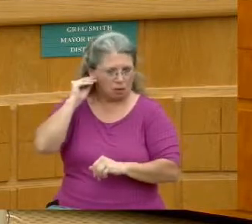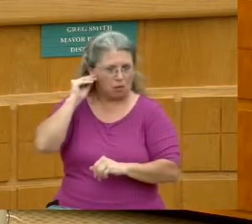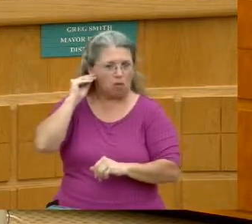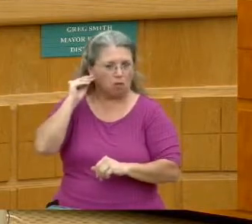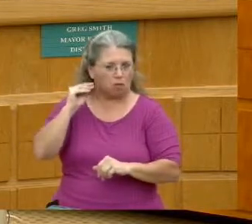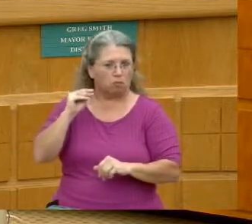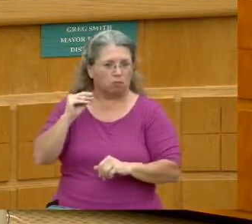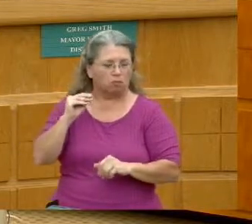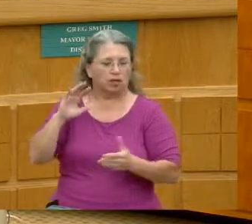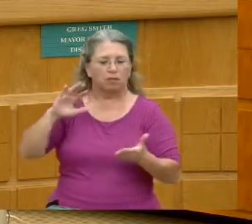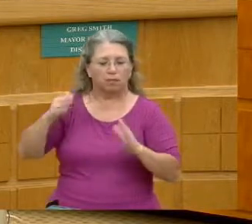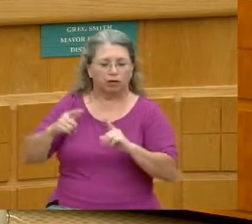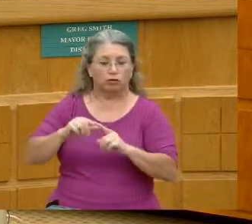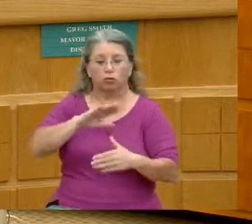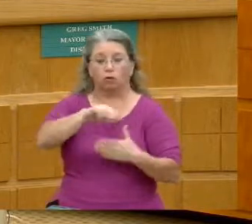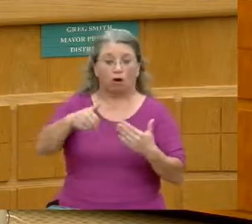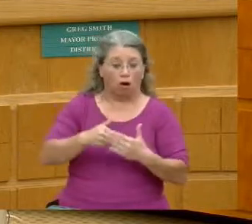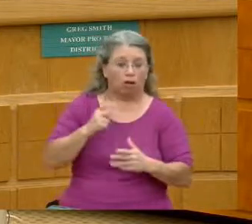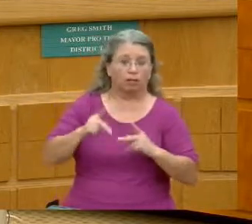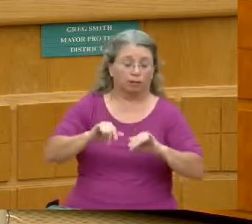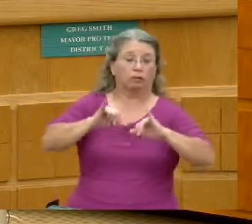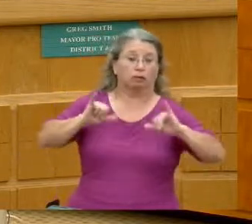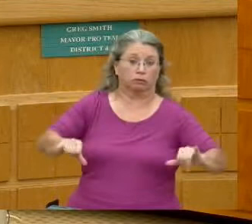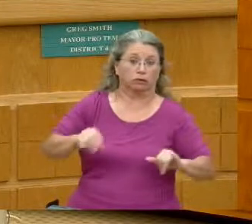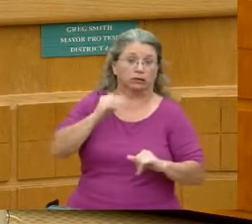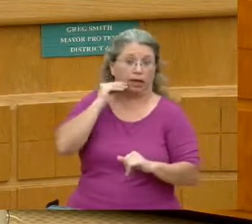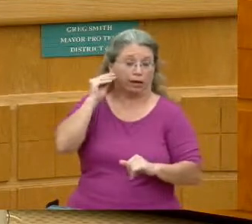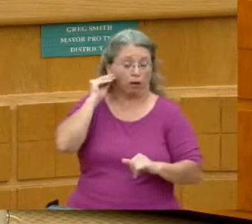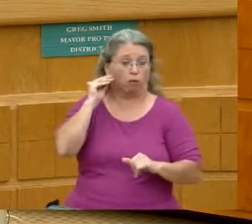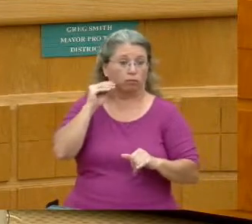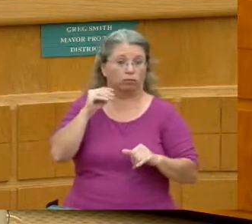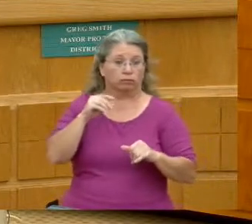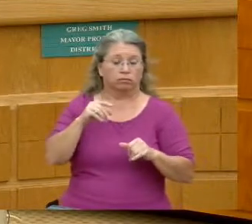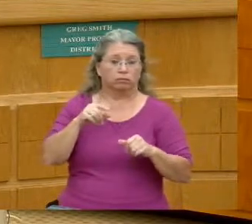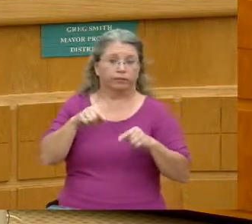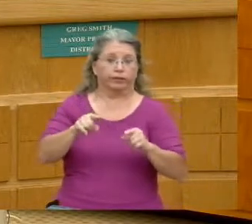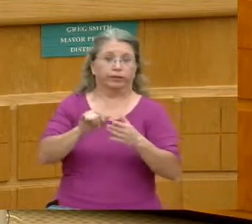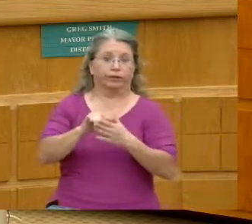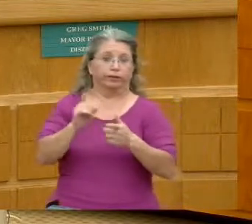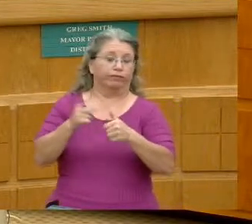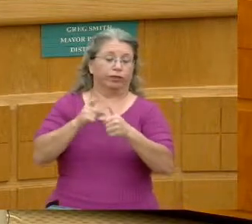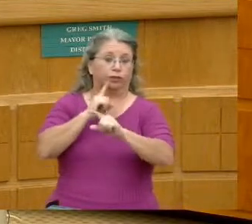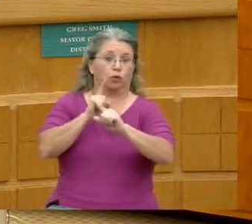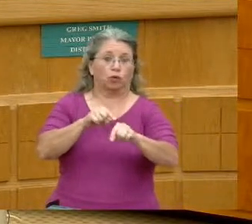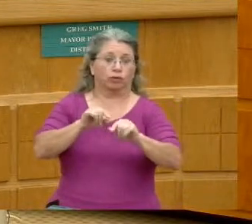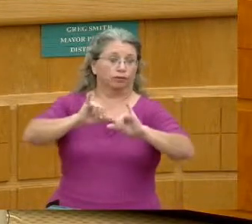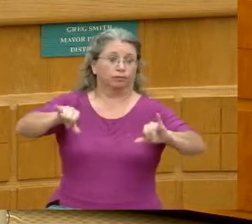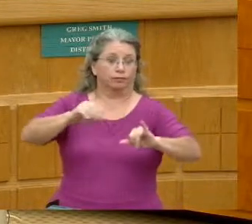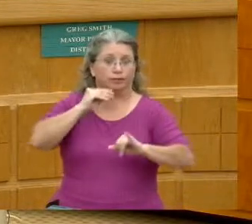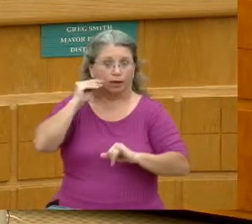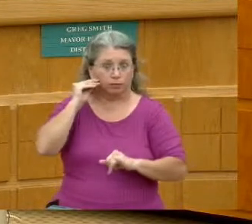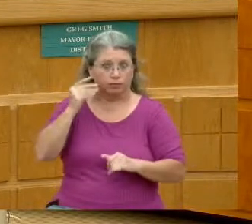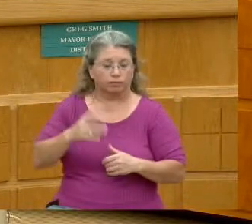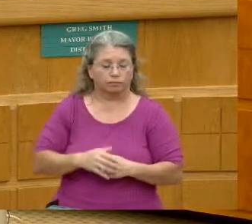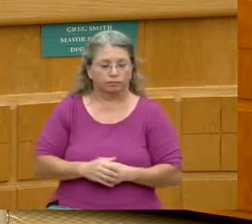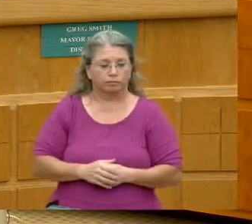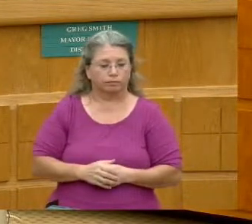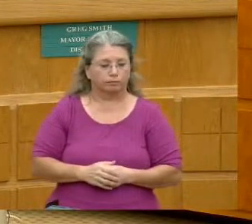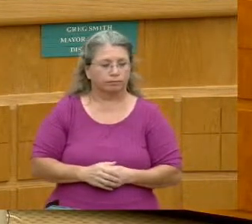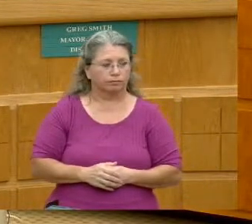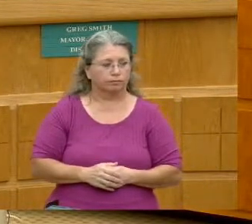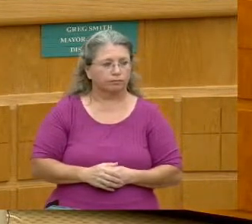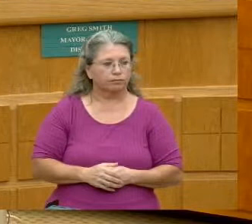were staying at home at the height of the stay-at-home period, and probably just